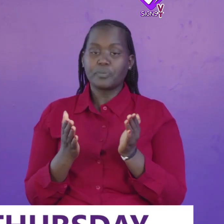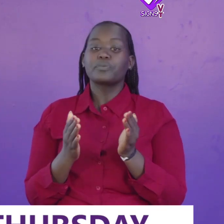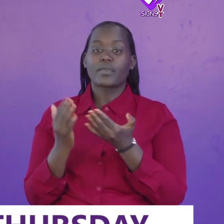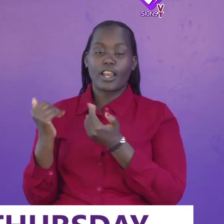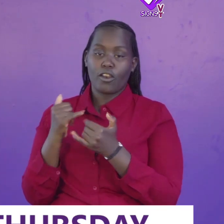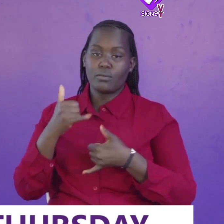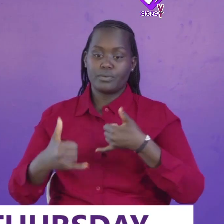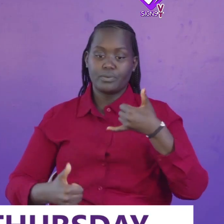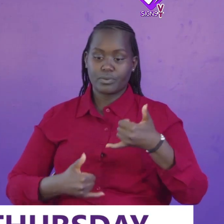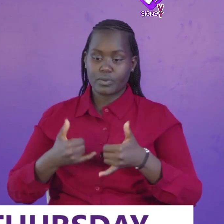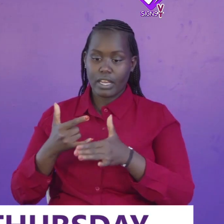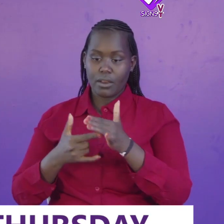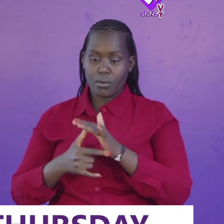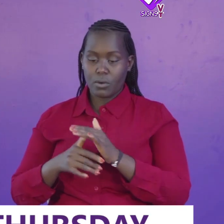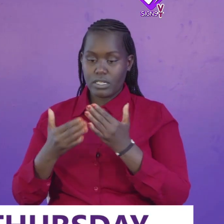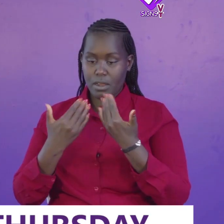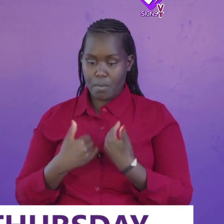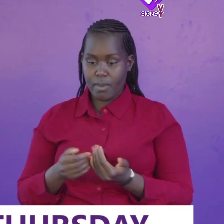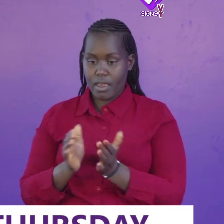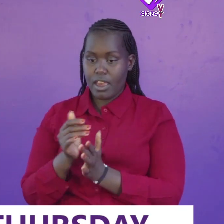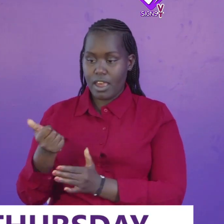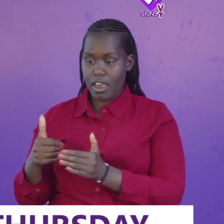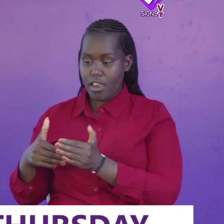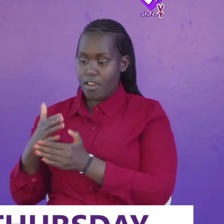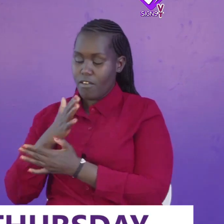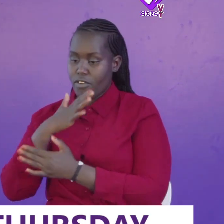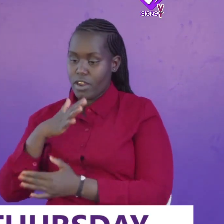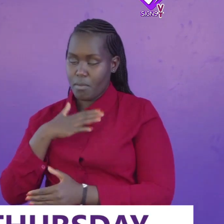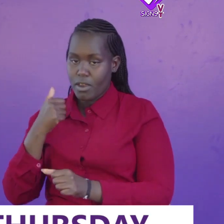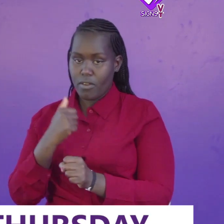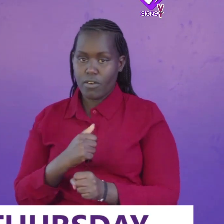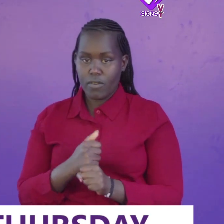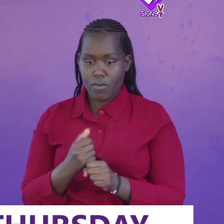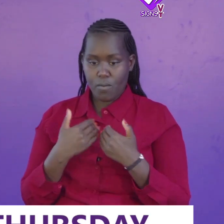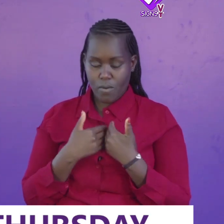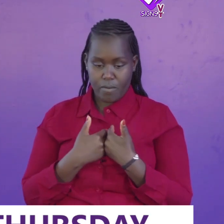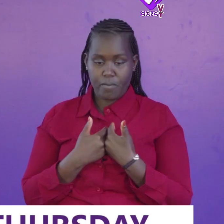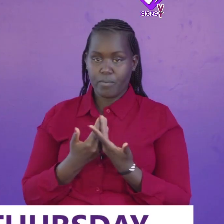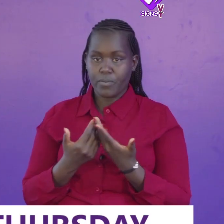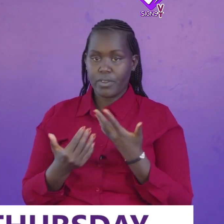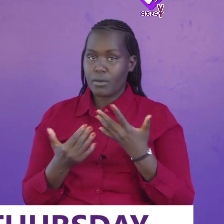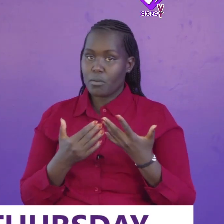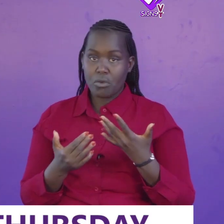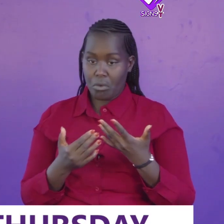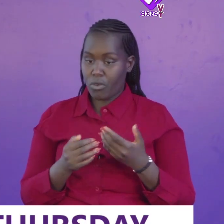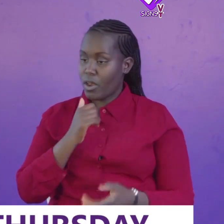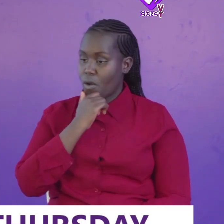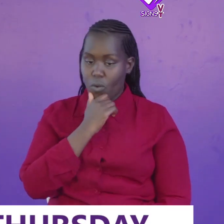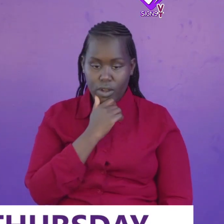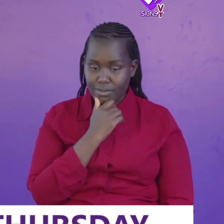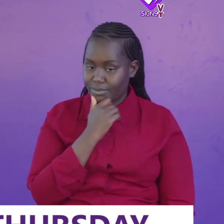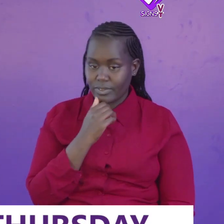you enjoying what I and Muthoni are doing. Wana pia kuna lens. Najua pia wewe labda uko